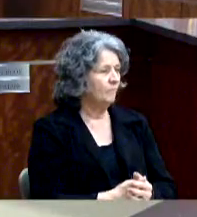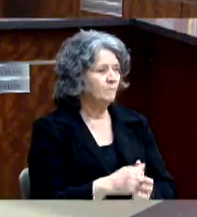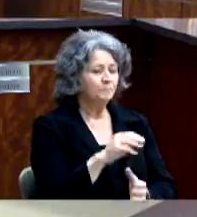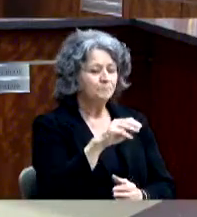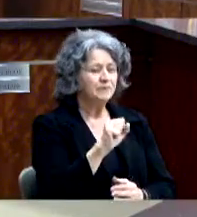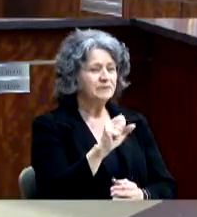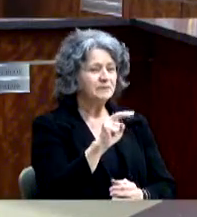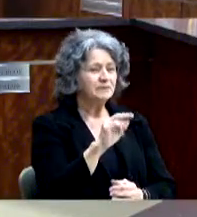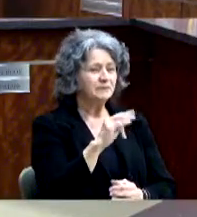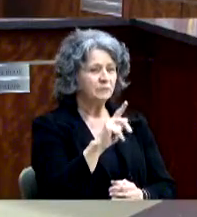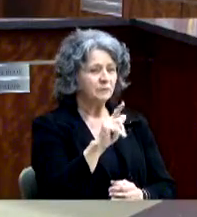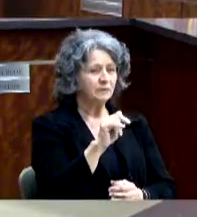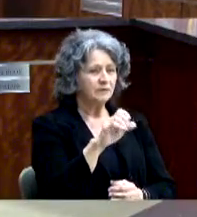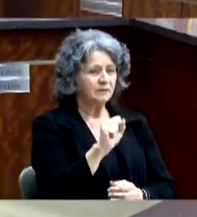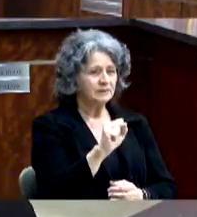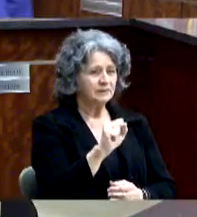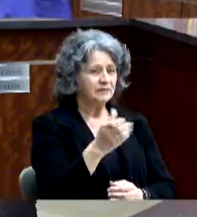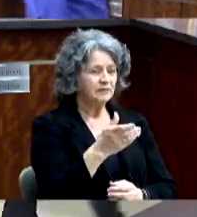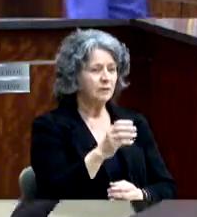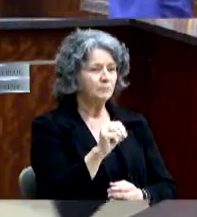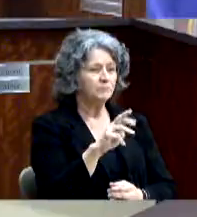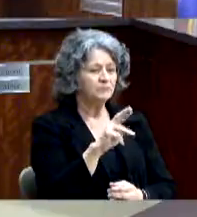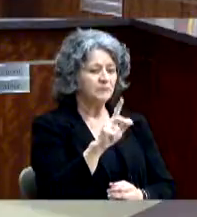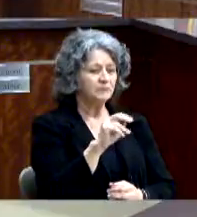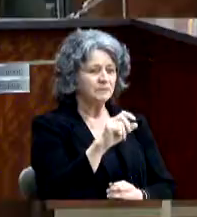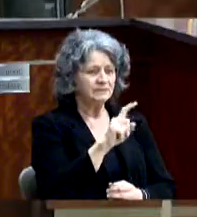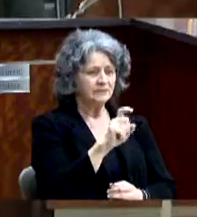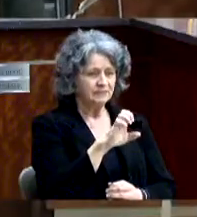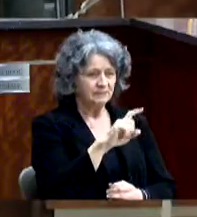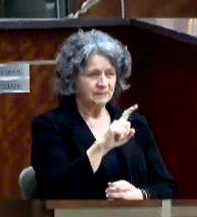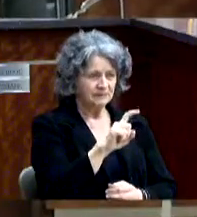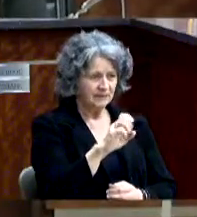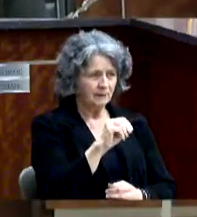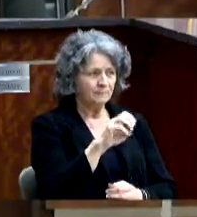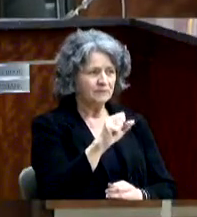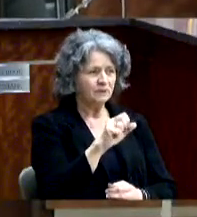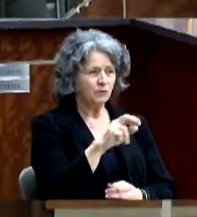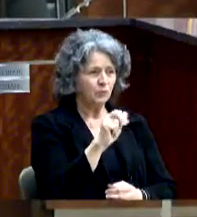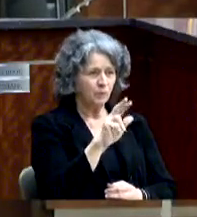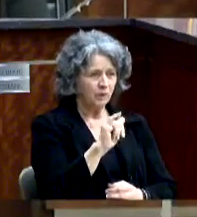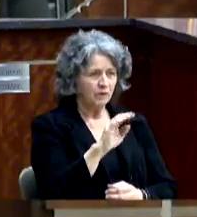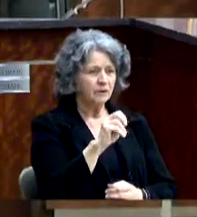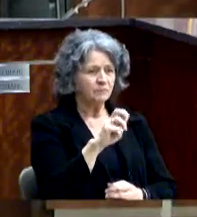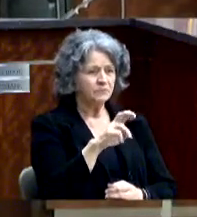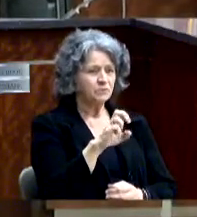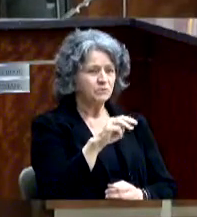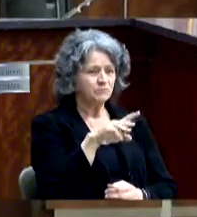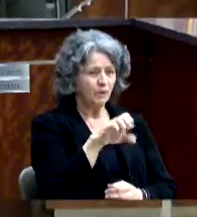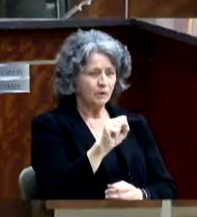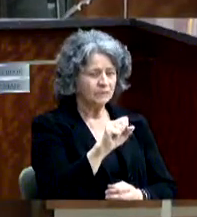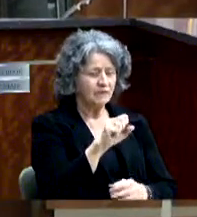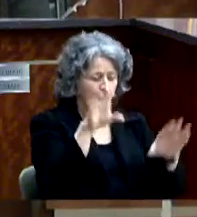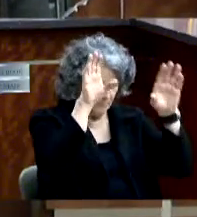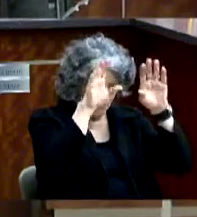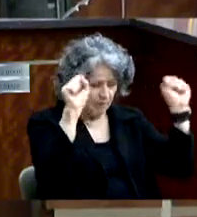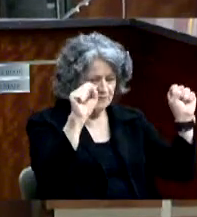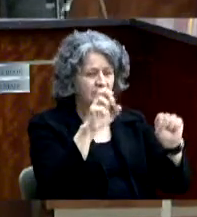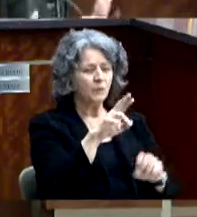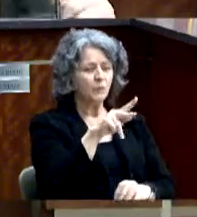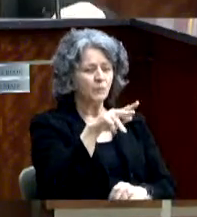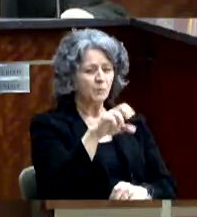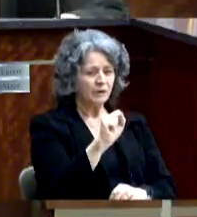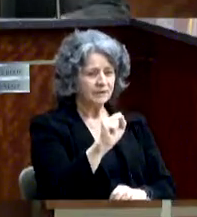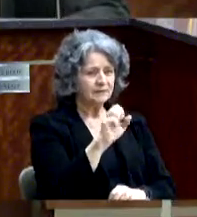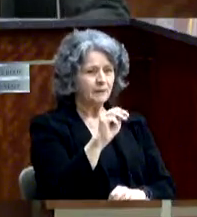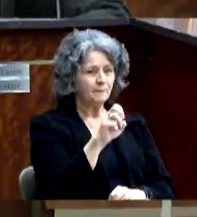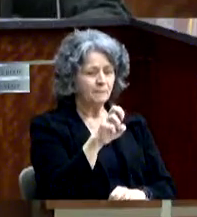Ms. Nicholas? Here. Mr. Les? Here. Ms. Crary? Here. Mr. Smalls? Here. President Ricks? Here. Mayor